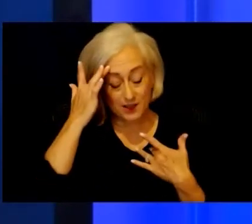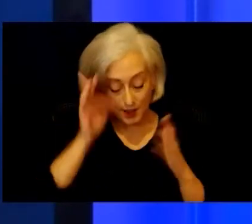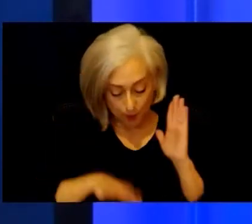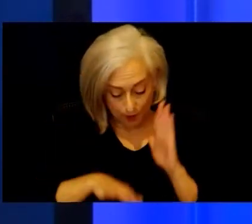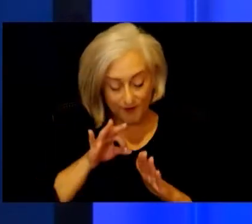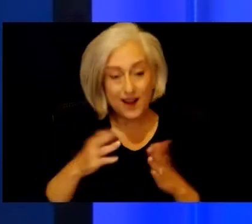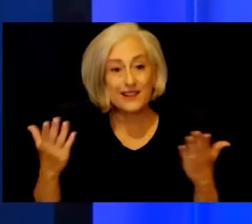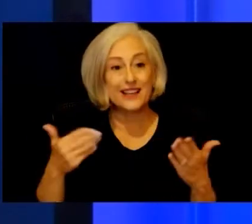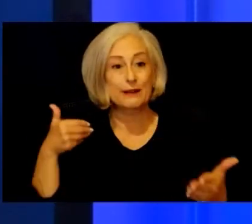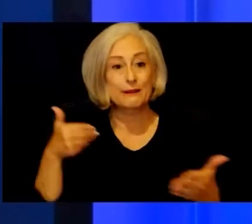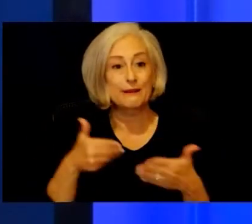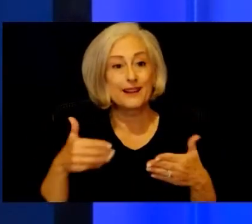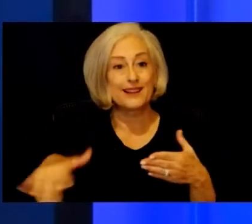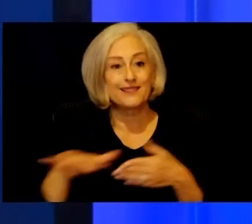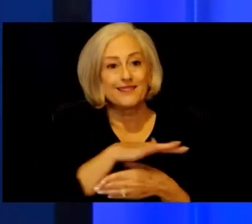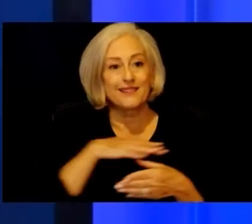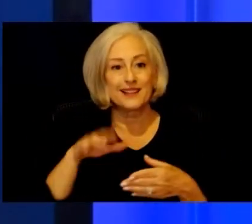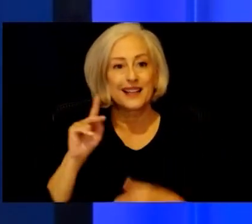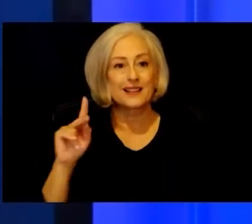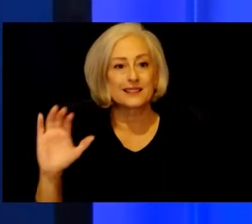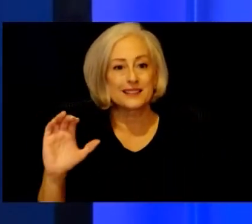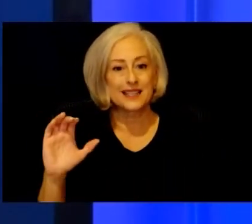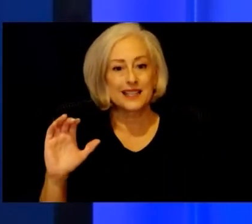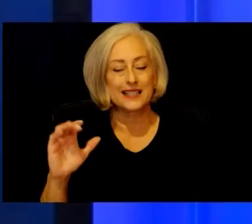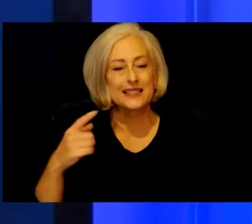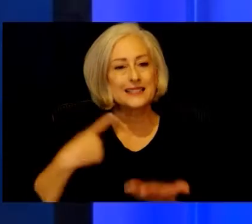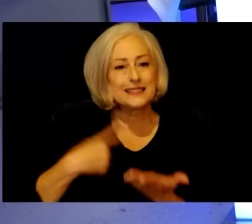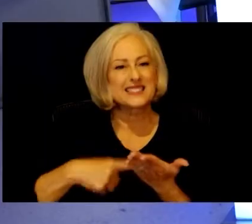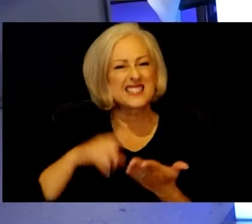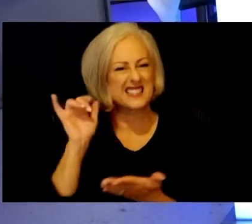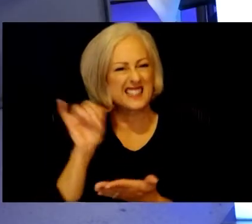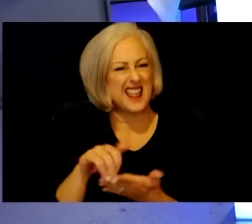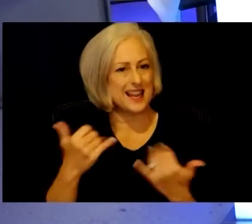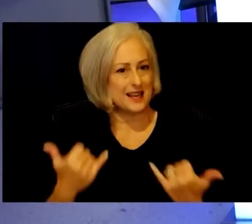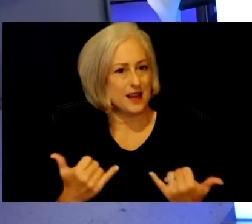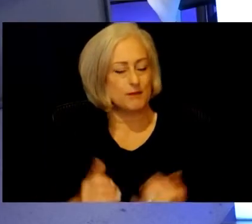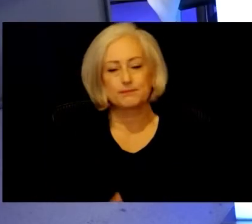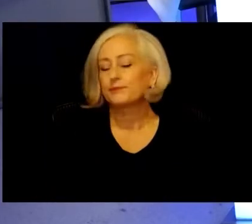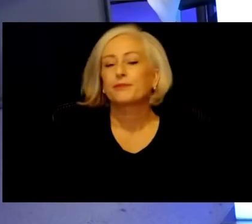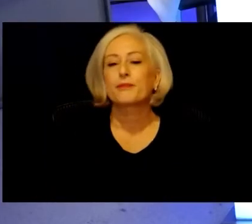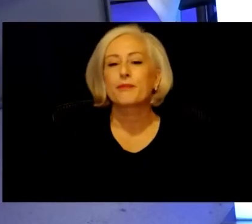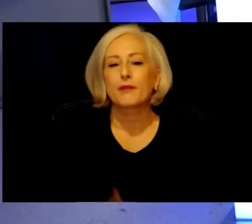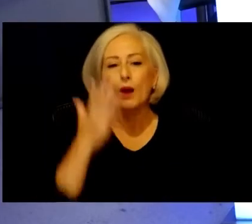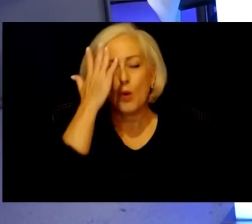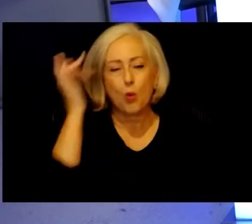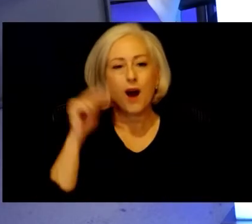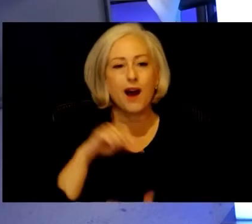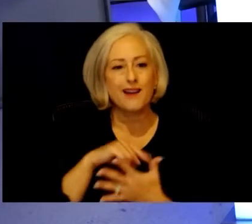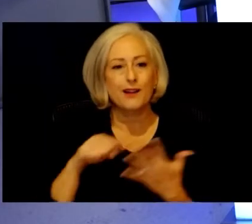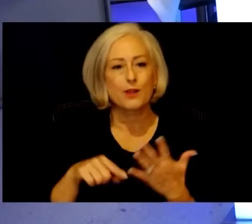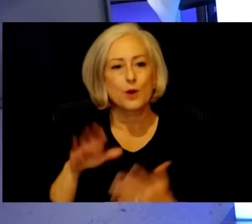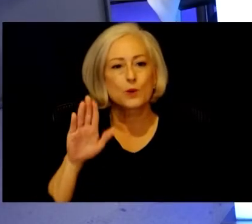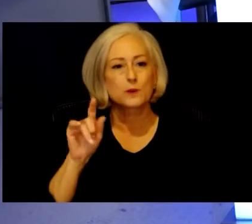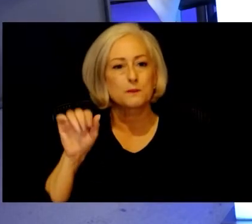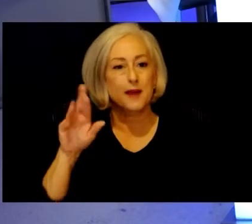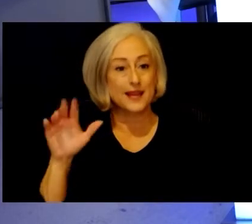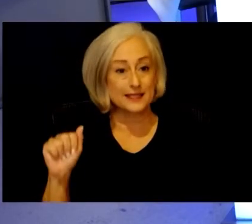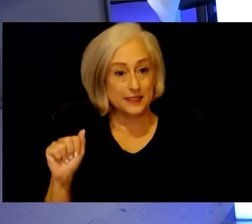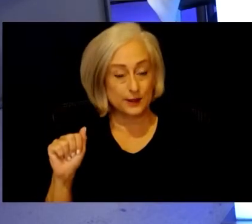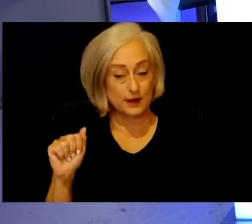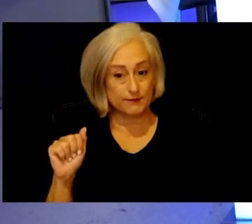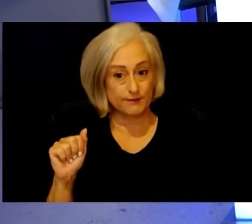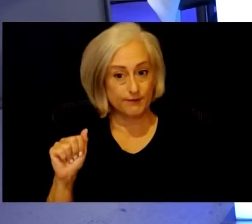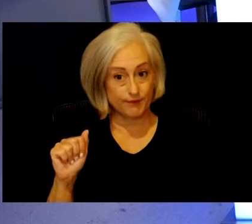community. So let's talk about these. Why are those bacteria, and then of course the viruses we